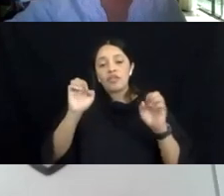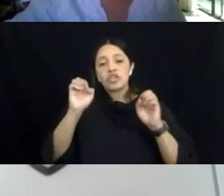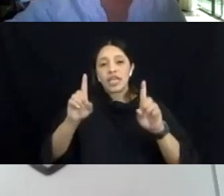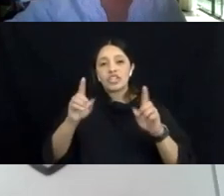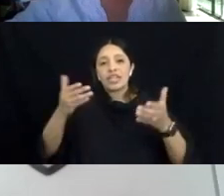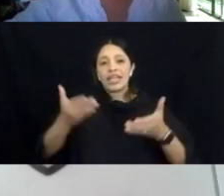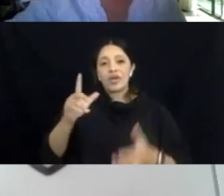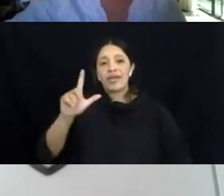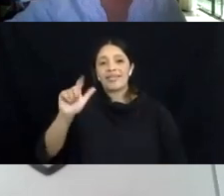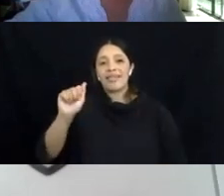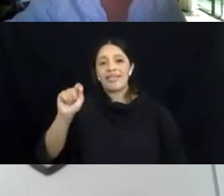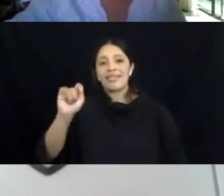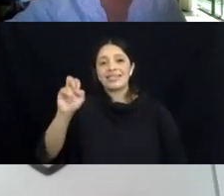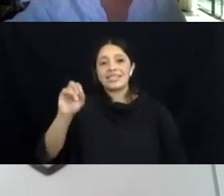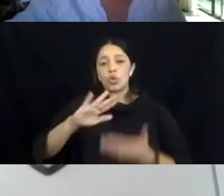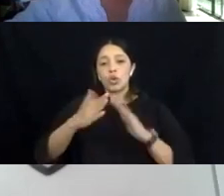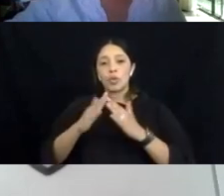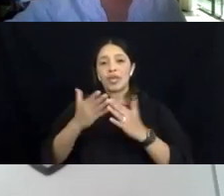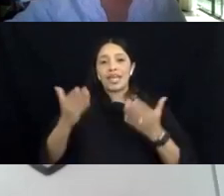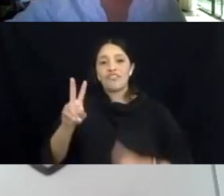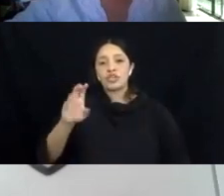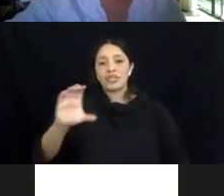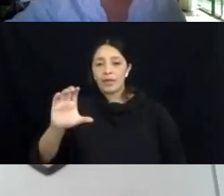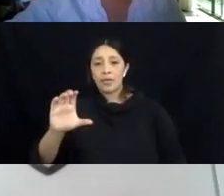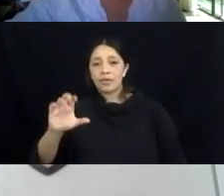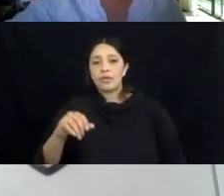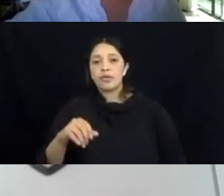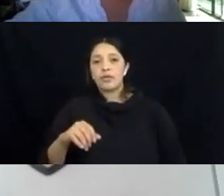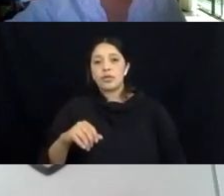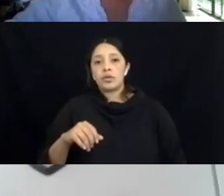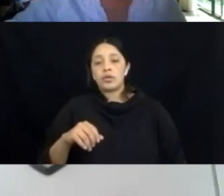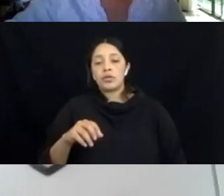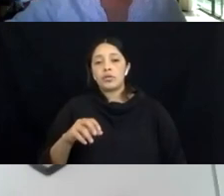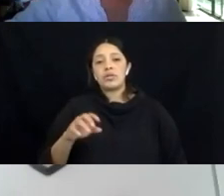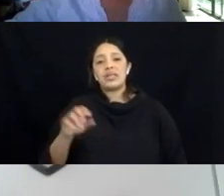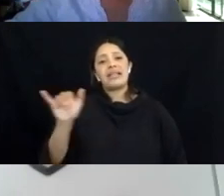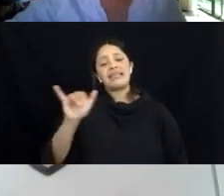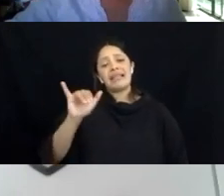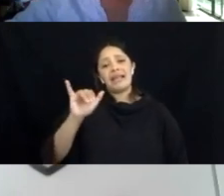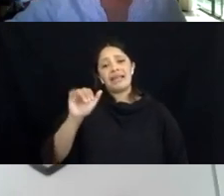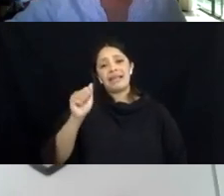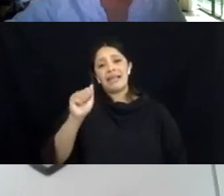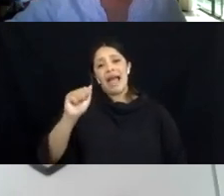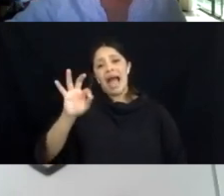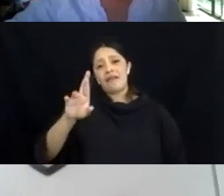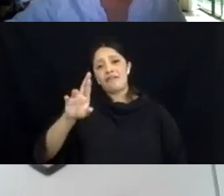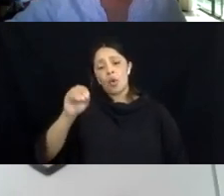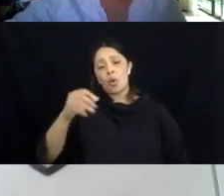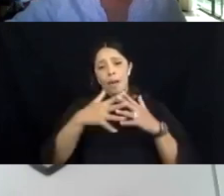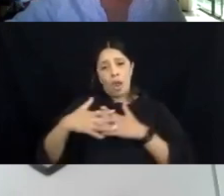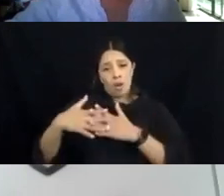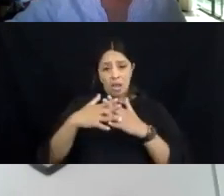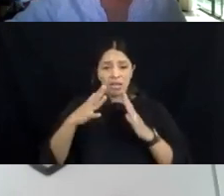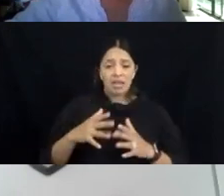community in Ventura County in comparison with the other, like Anglos, Asian, or Afro-Americans? Do you believe